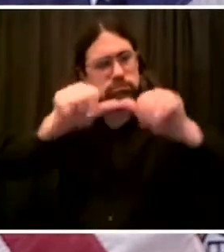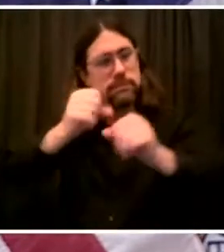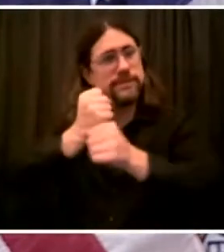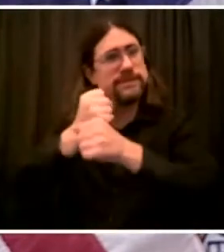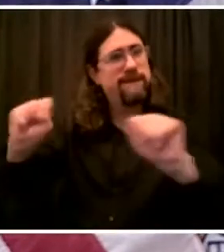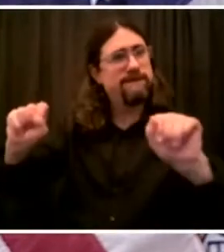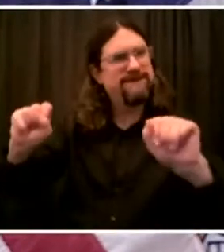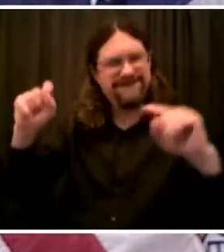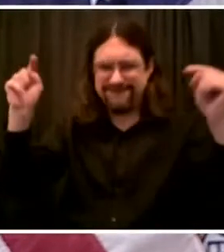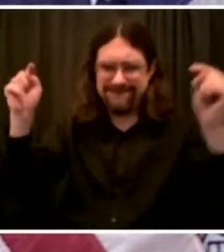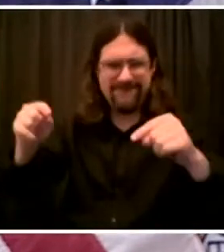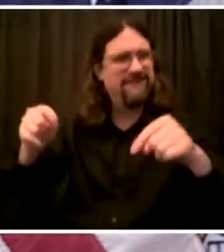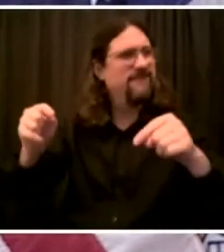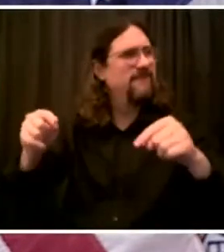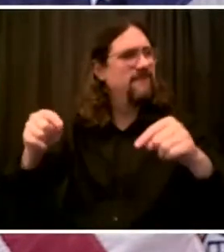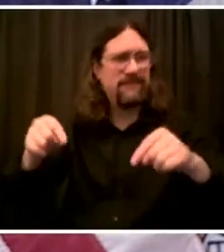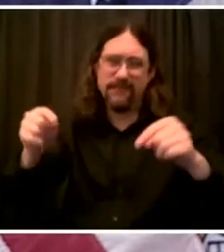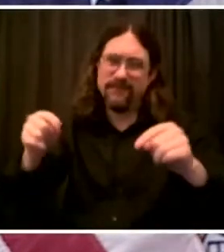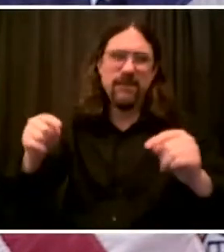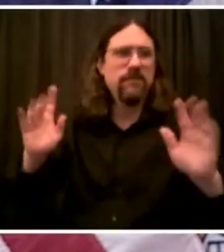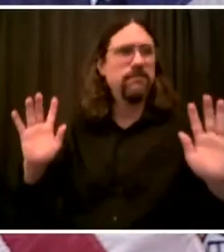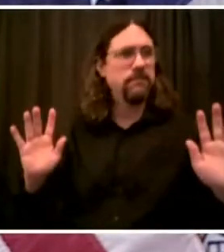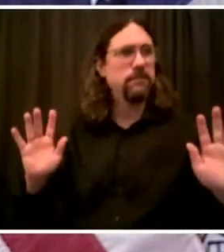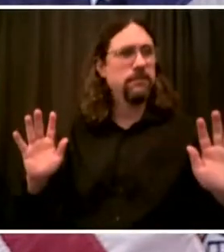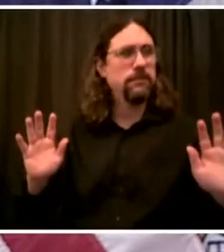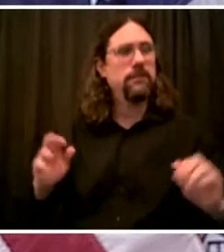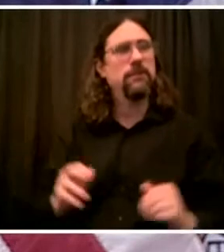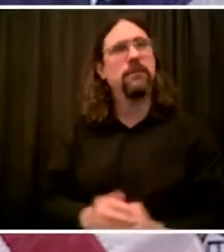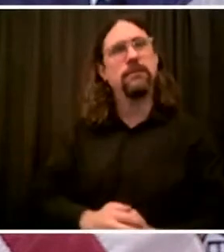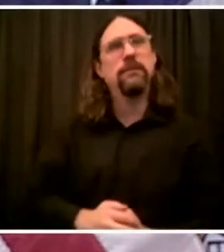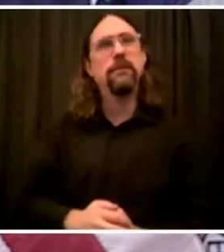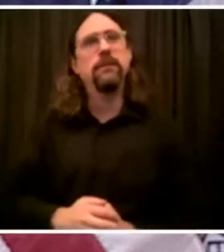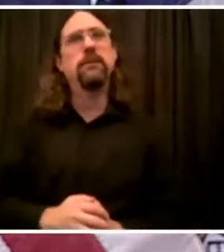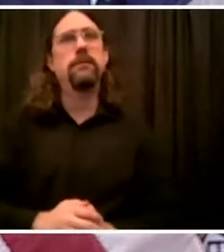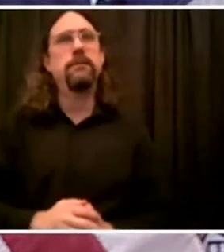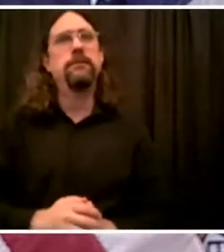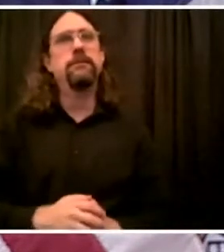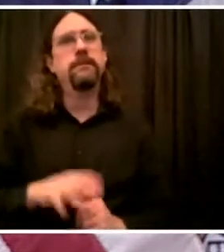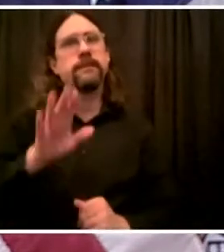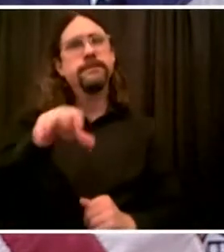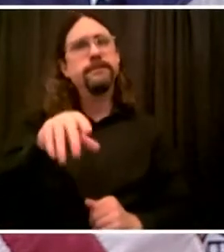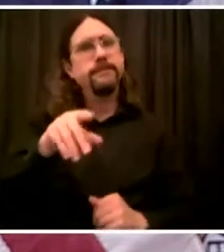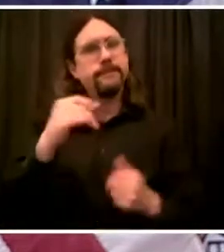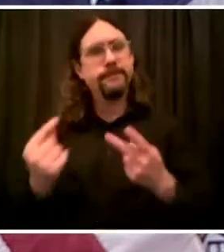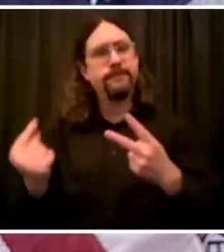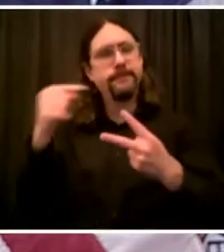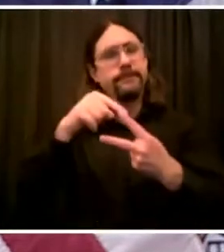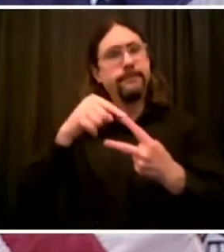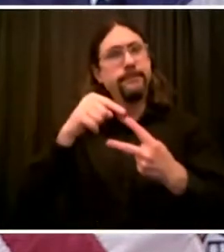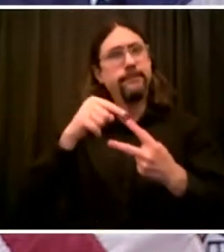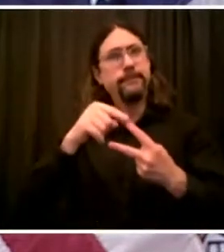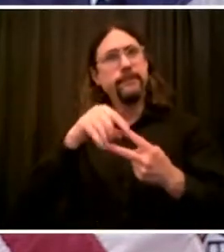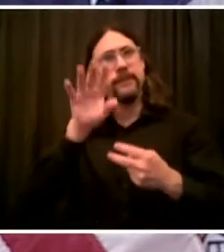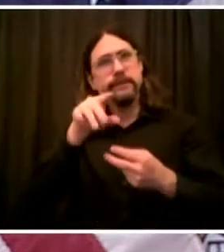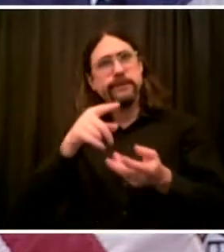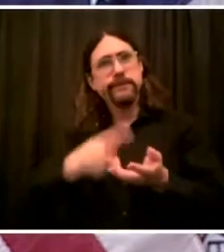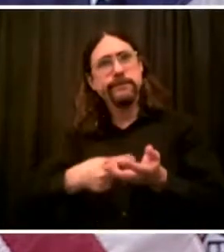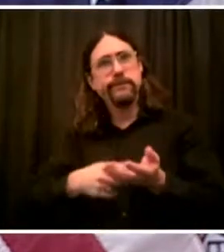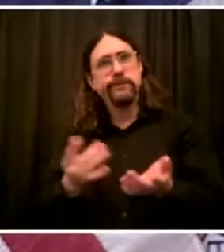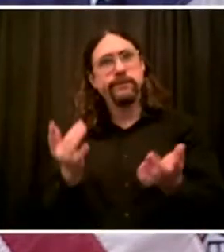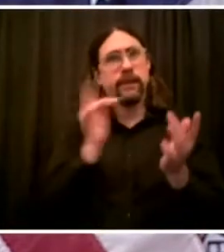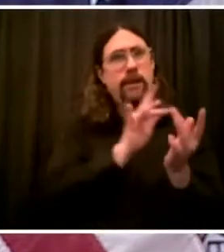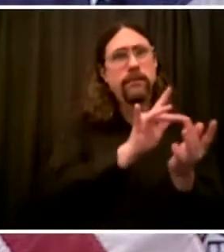say we need to give you very accurate information, not just because you all in the free